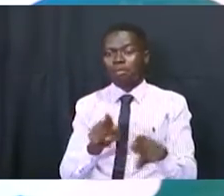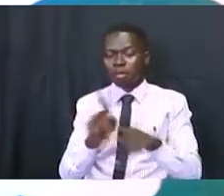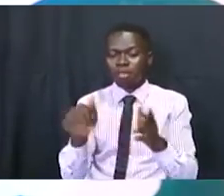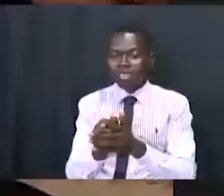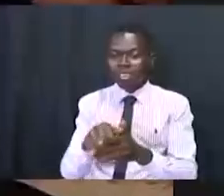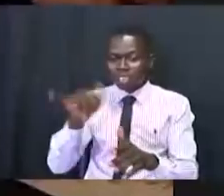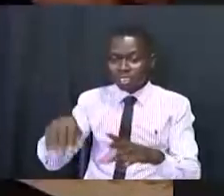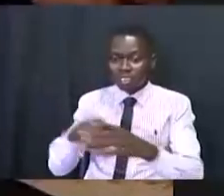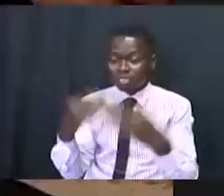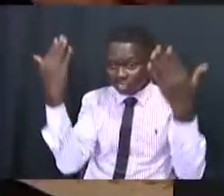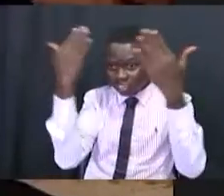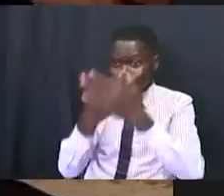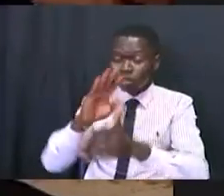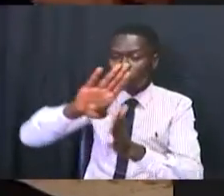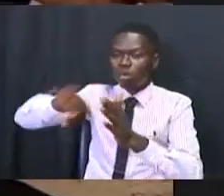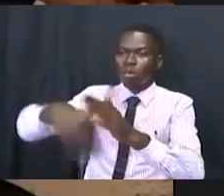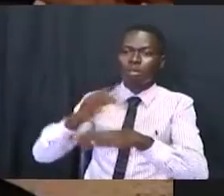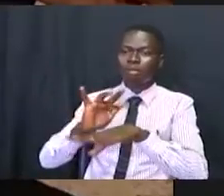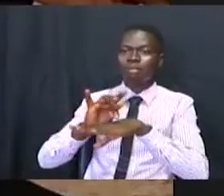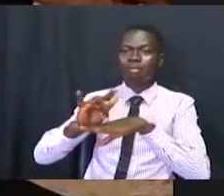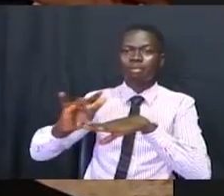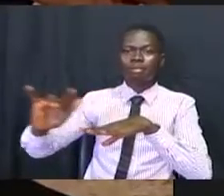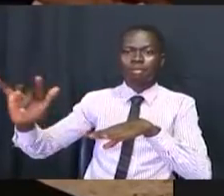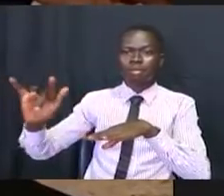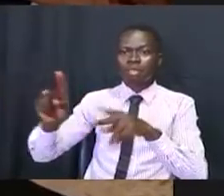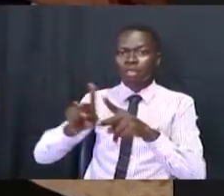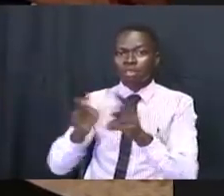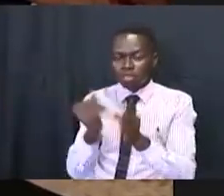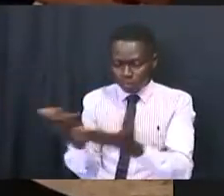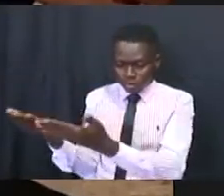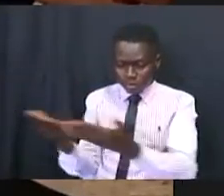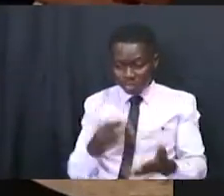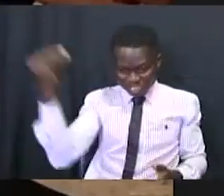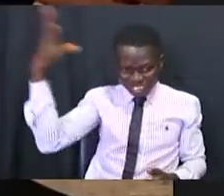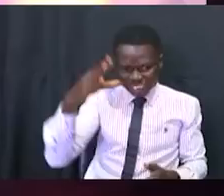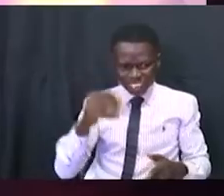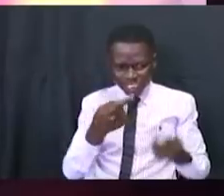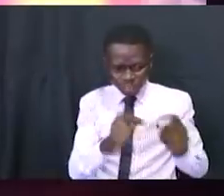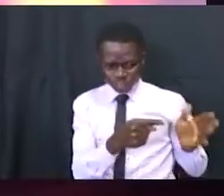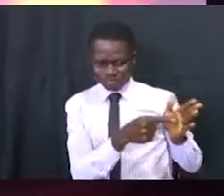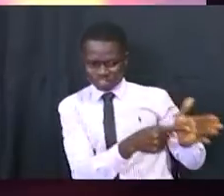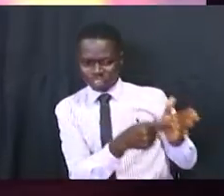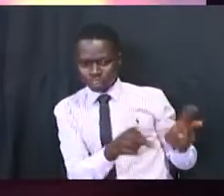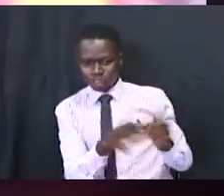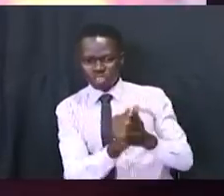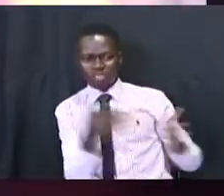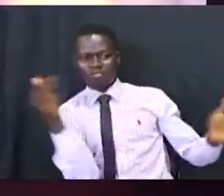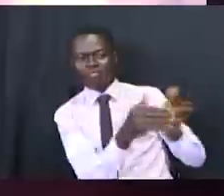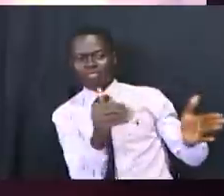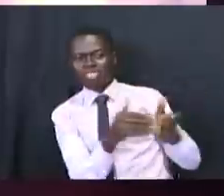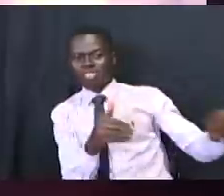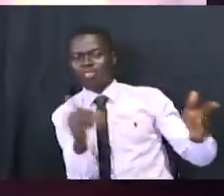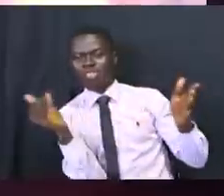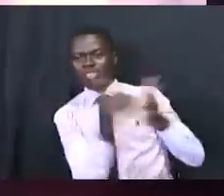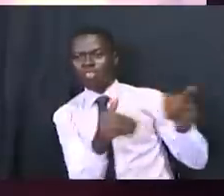are naked. The darkness covers their nakedness. So when you bring the light, you are kind of exposing them. So they will oppose you. But let me